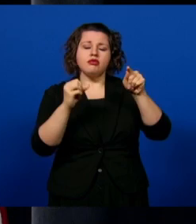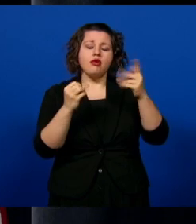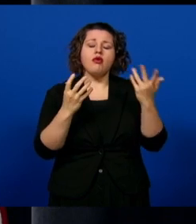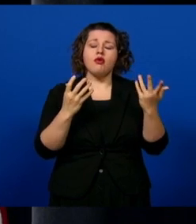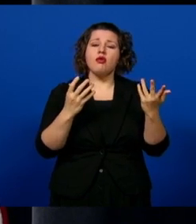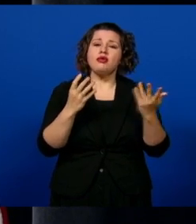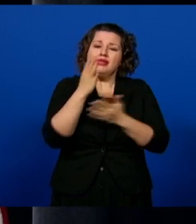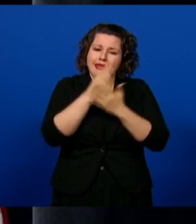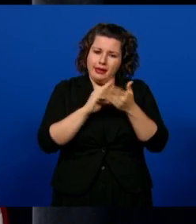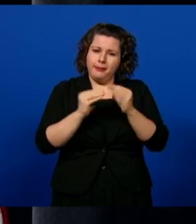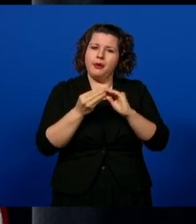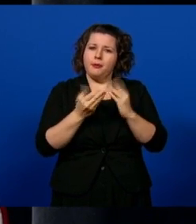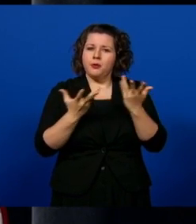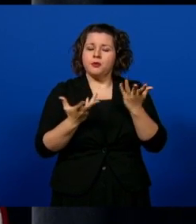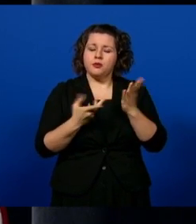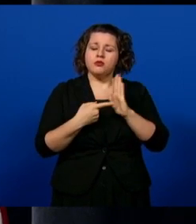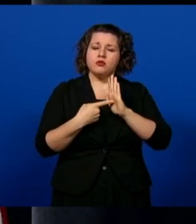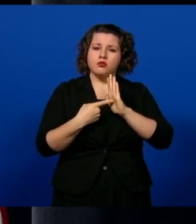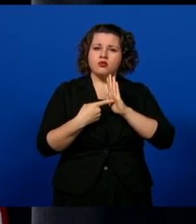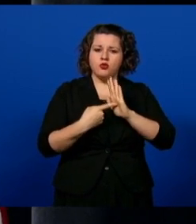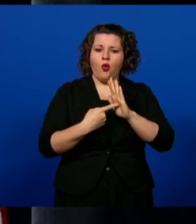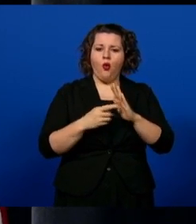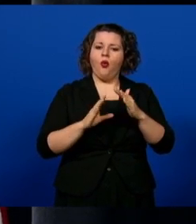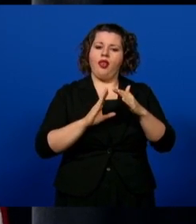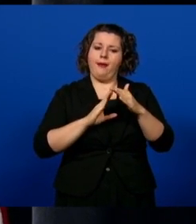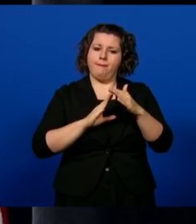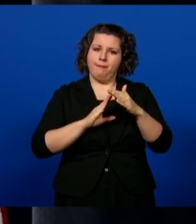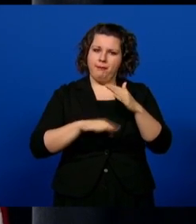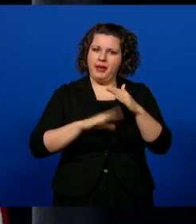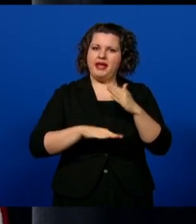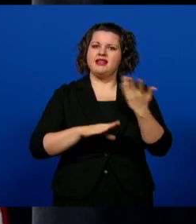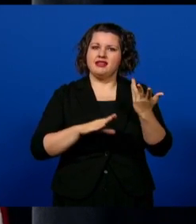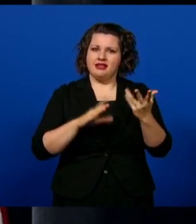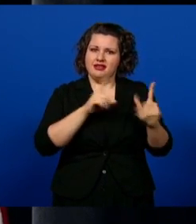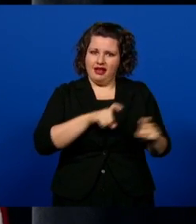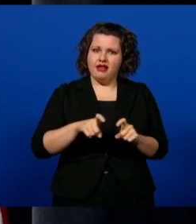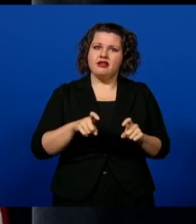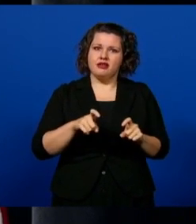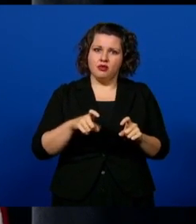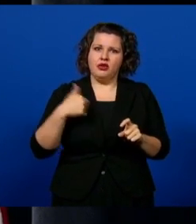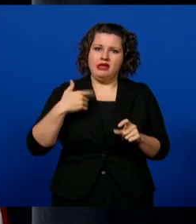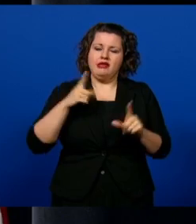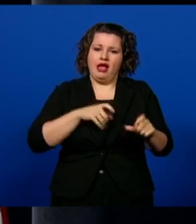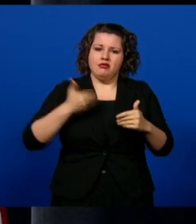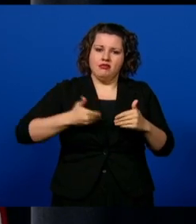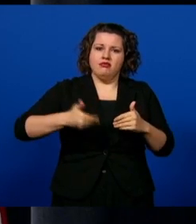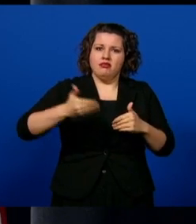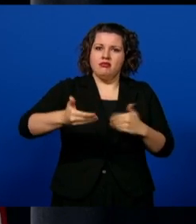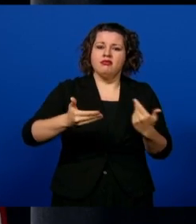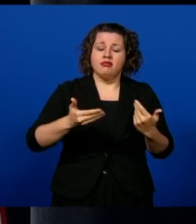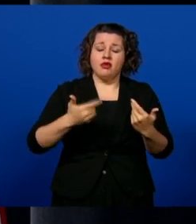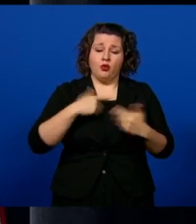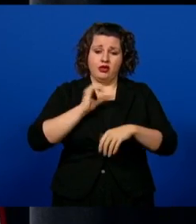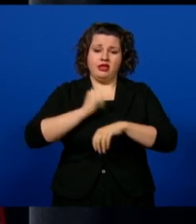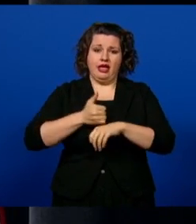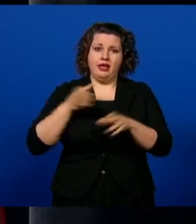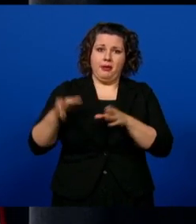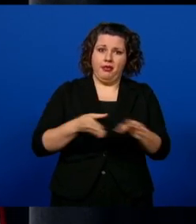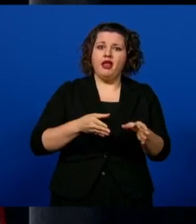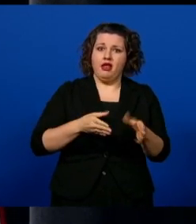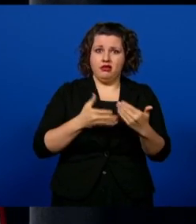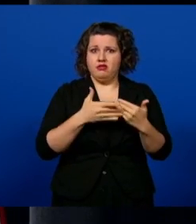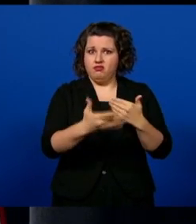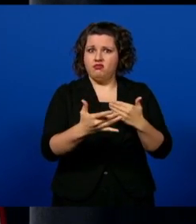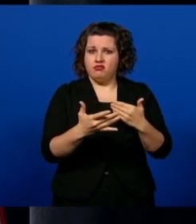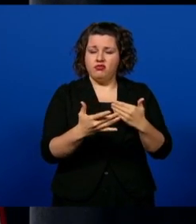of those numbers are reflective of the baseline testing that they're doing, and we're putting procedures in place to really manage that and move forward. And